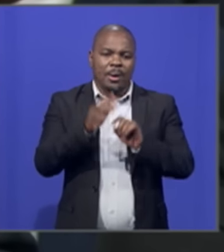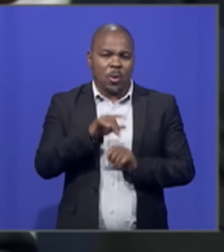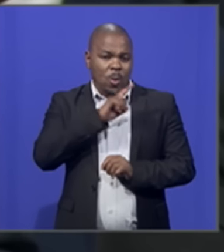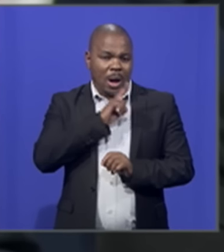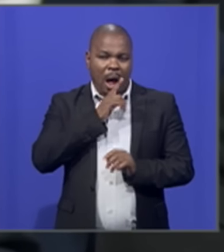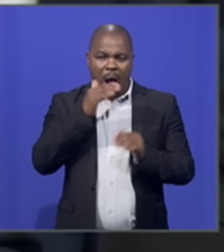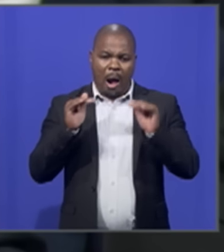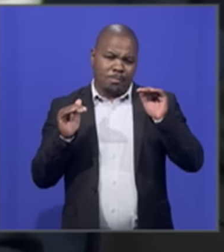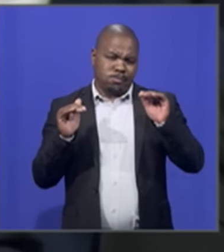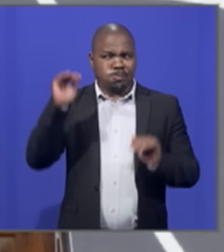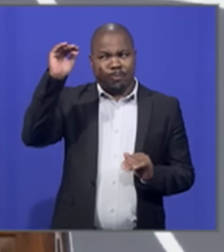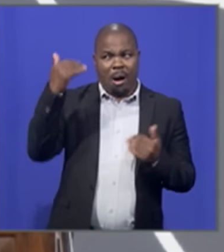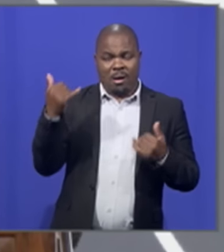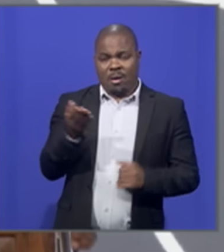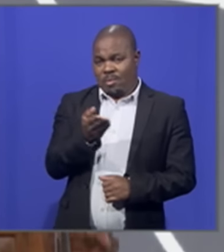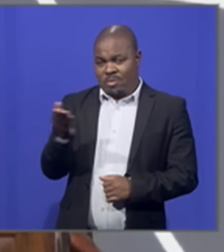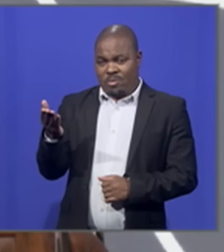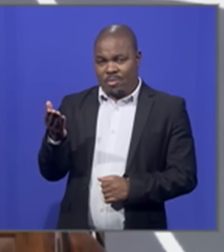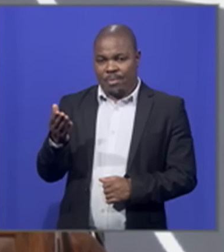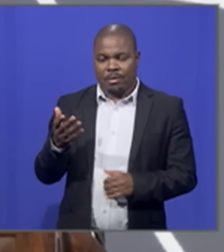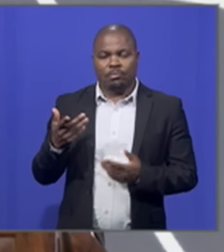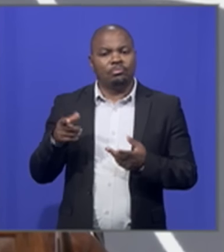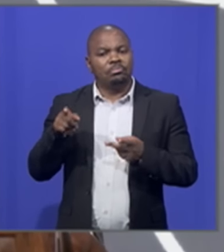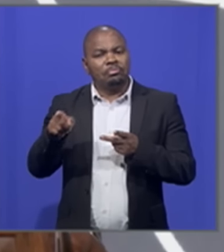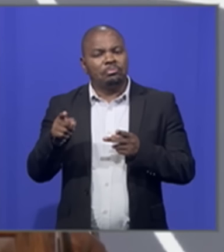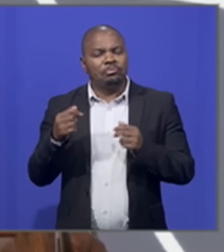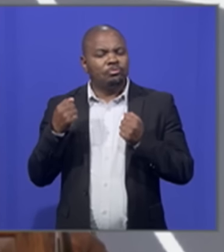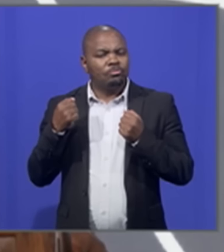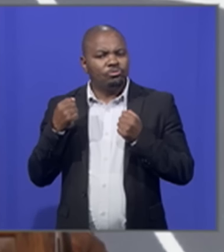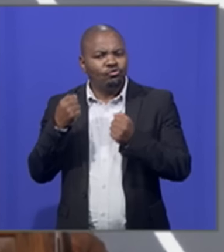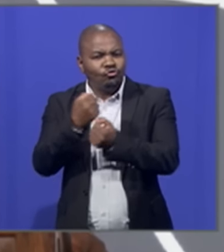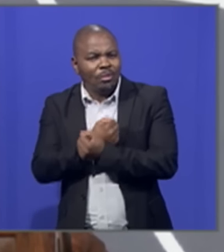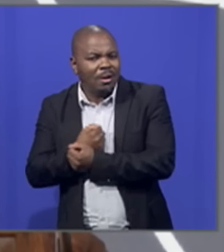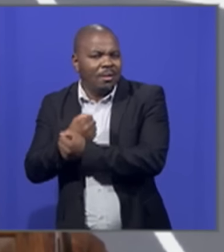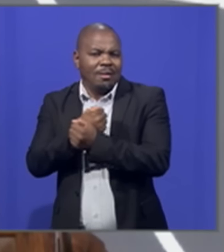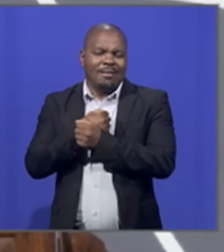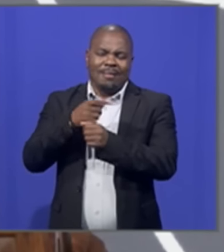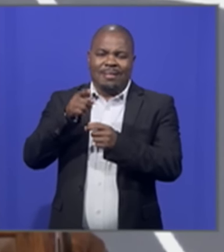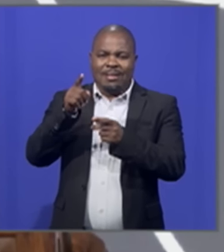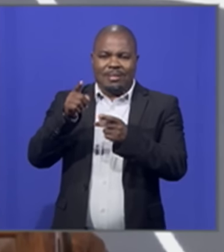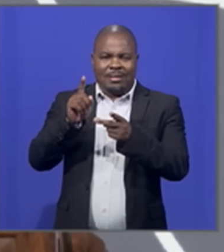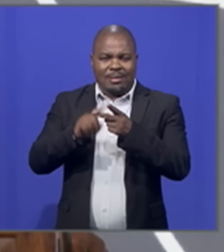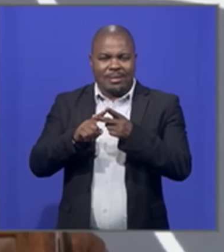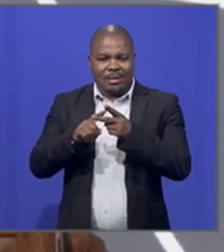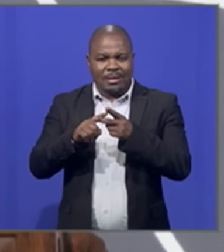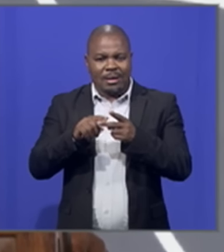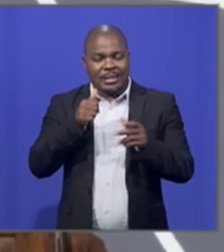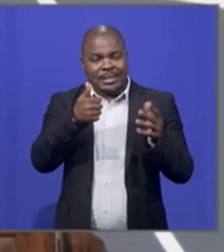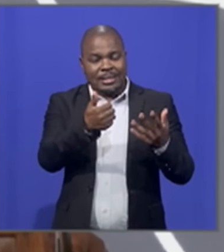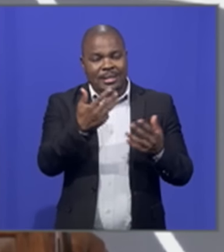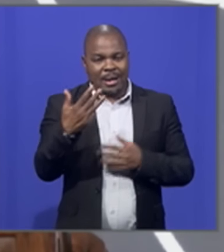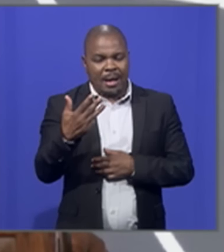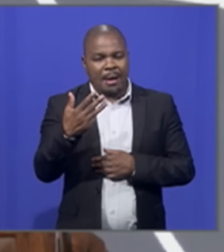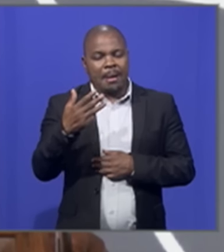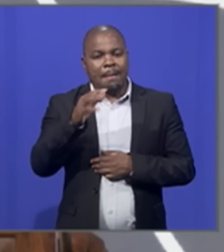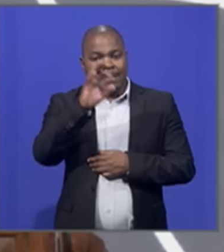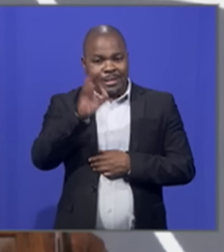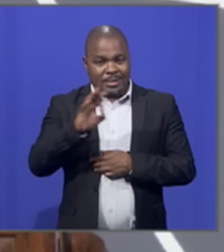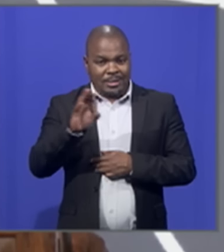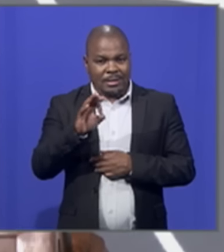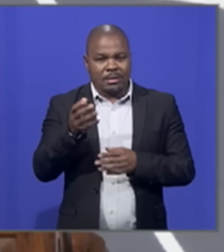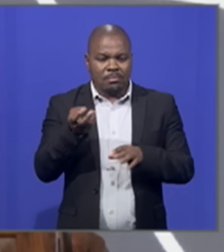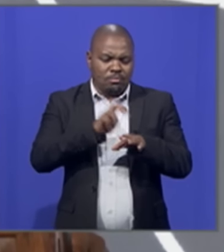exists at the moment in our freight network. Approximately 69% of all freight moves